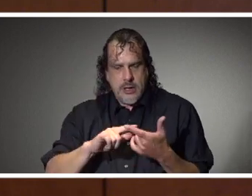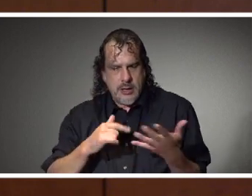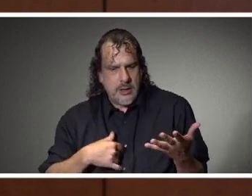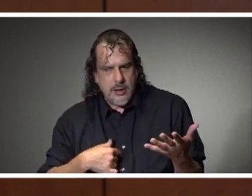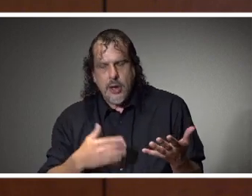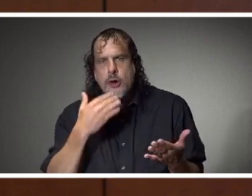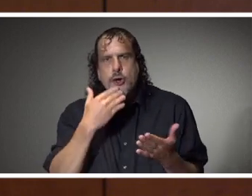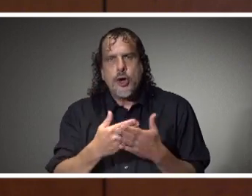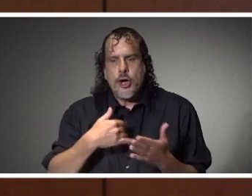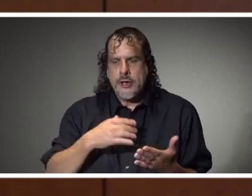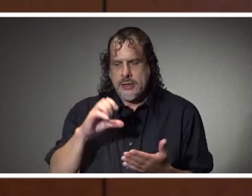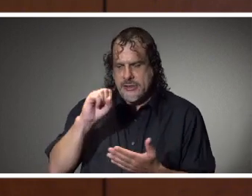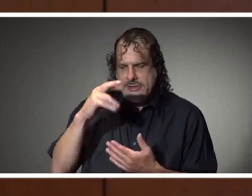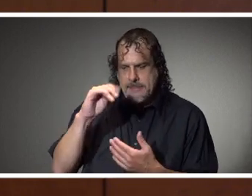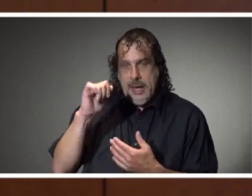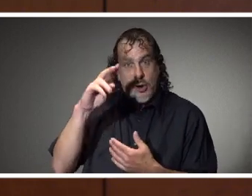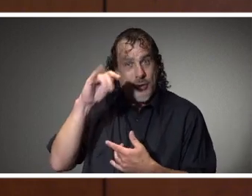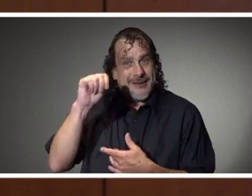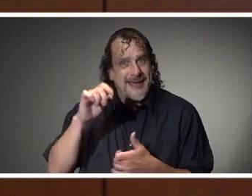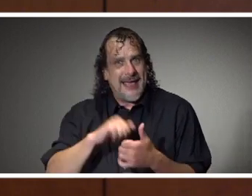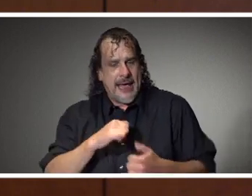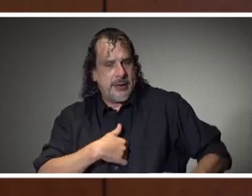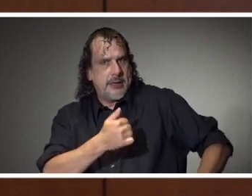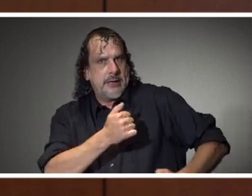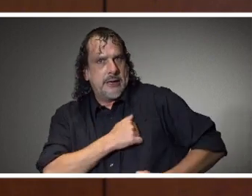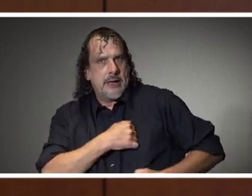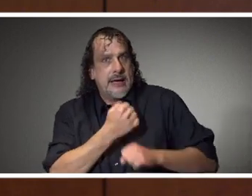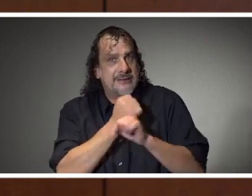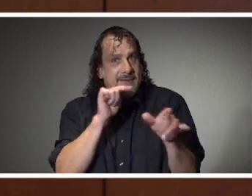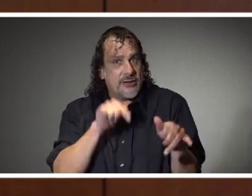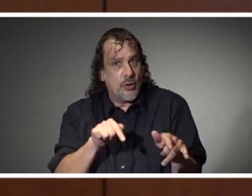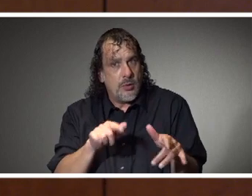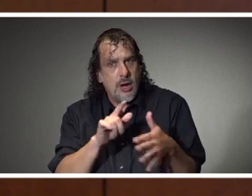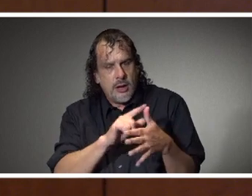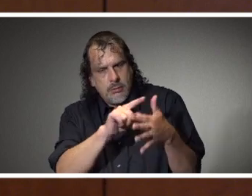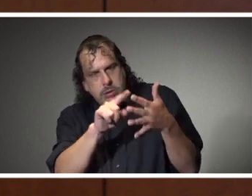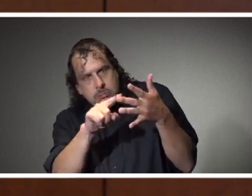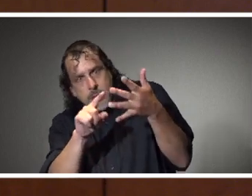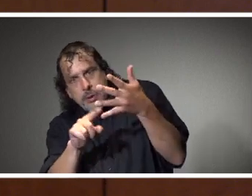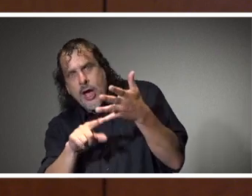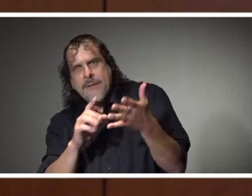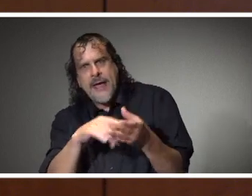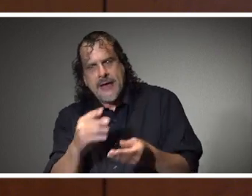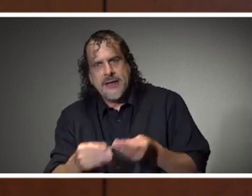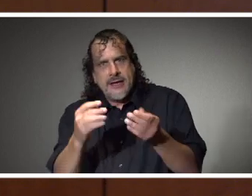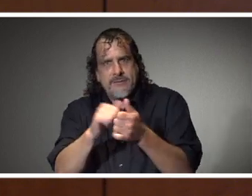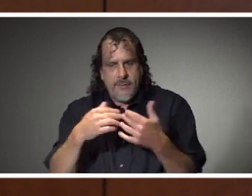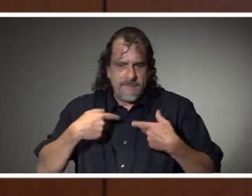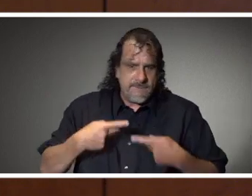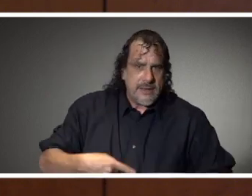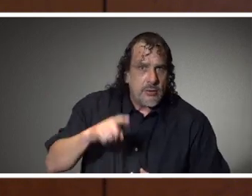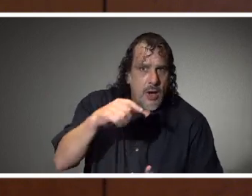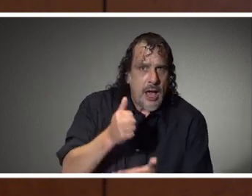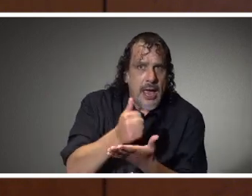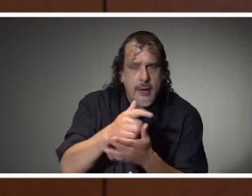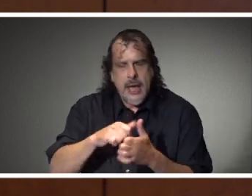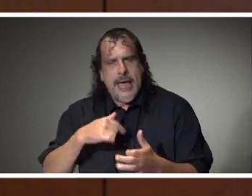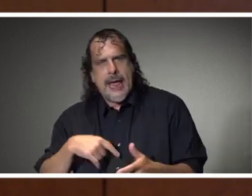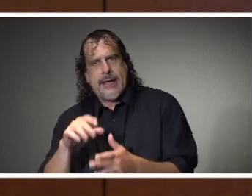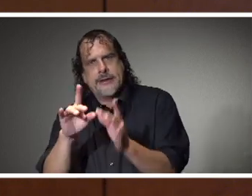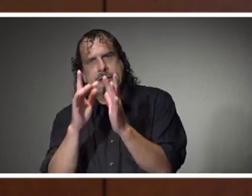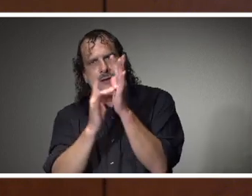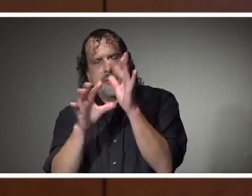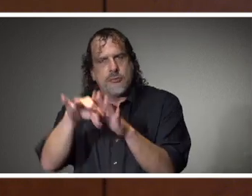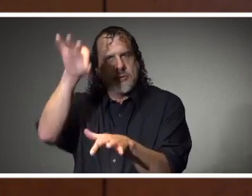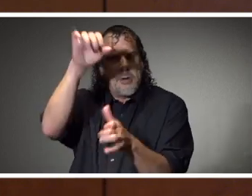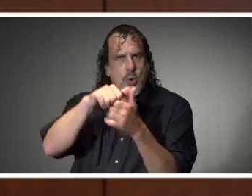and Salvation Army, which covers physical and spiritual needs. And so we want you to know that as a faith leader